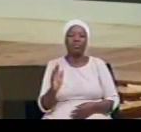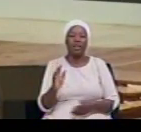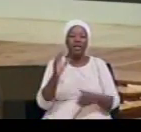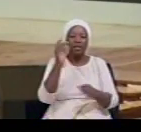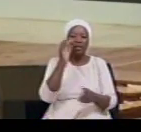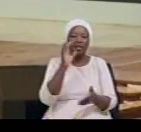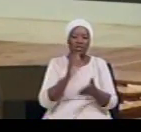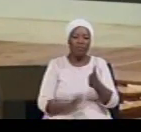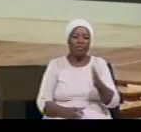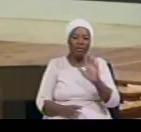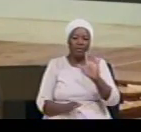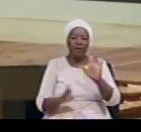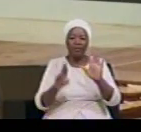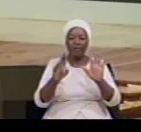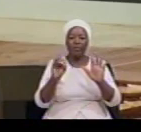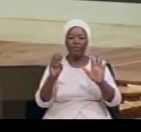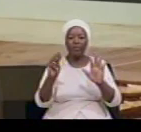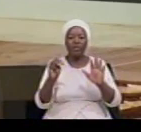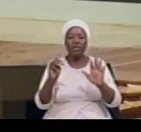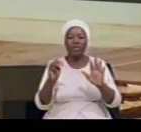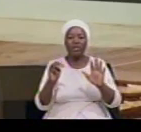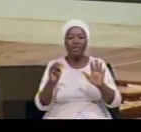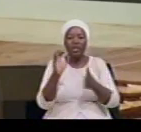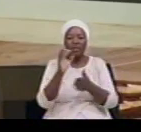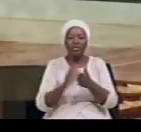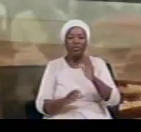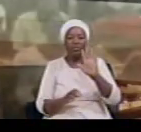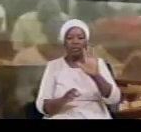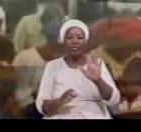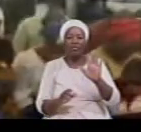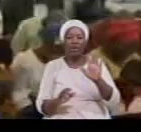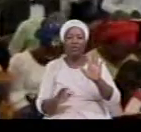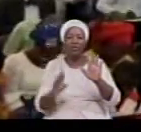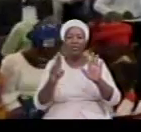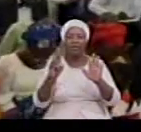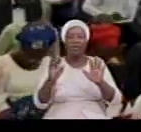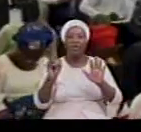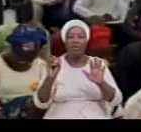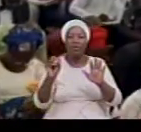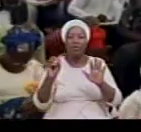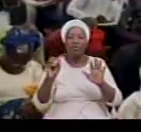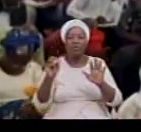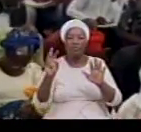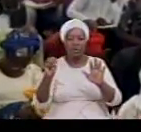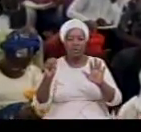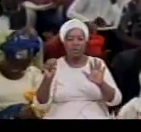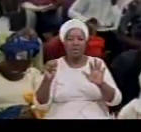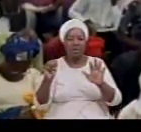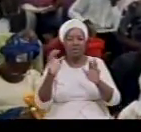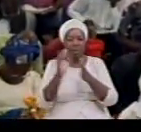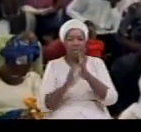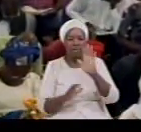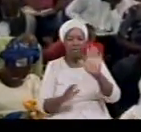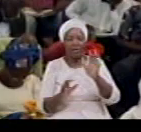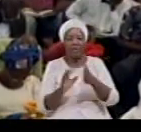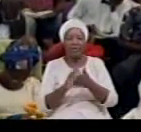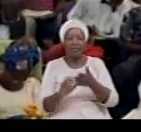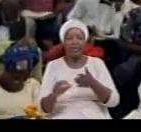Romans, verse 8. Romans chapter 5, verse 8. But